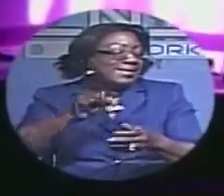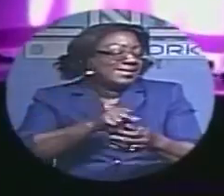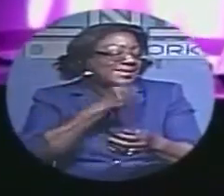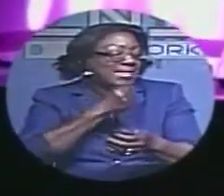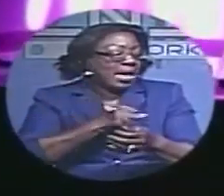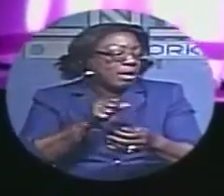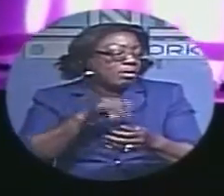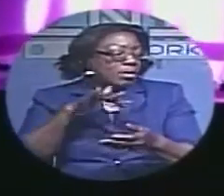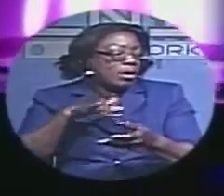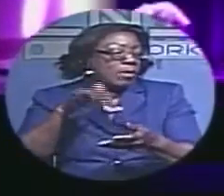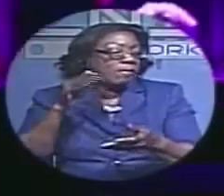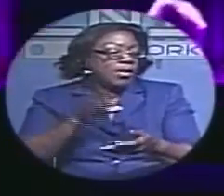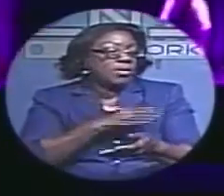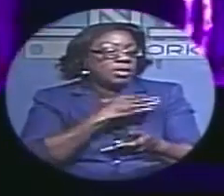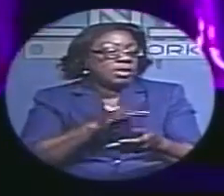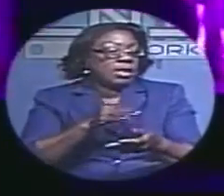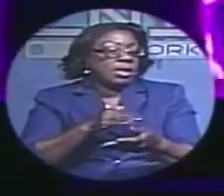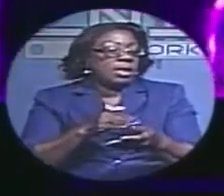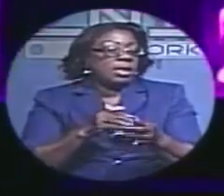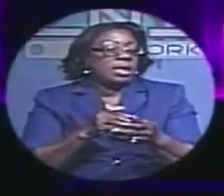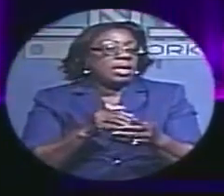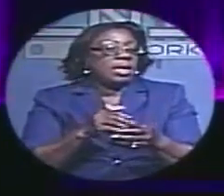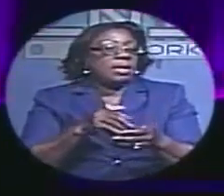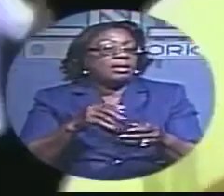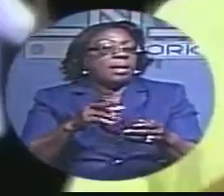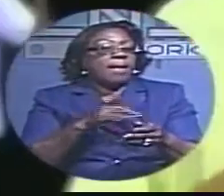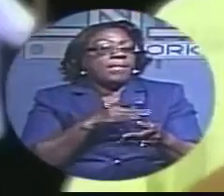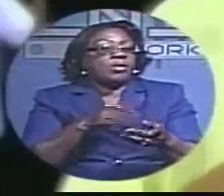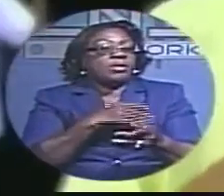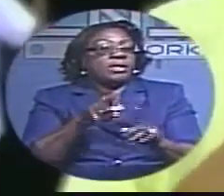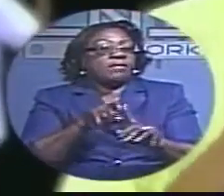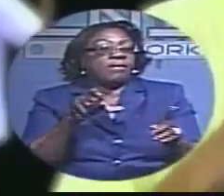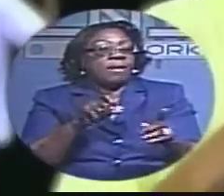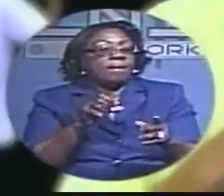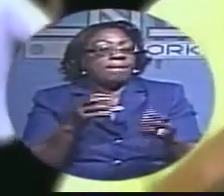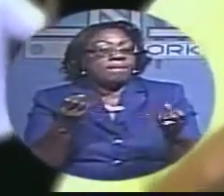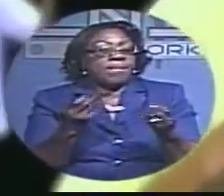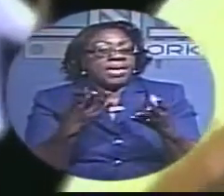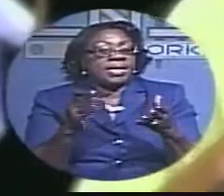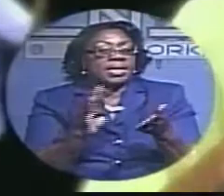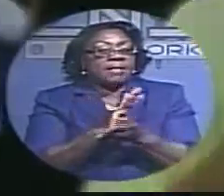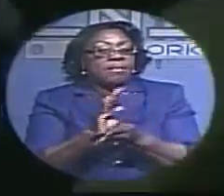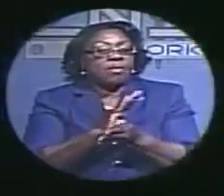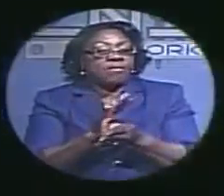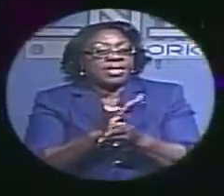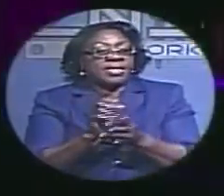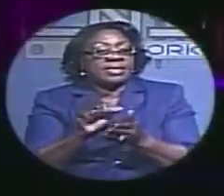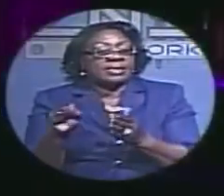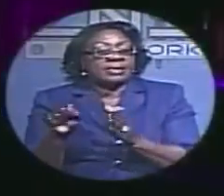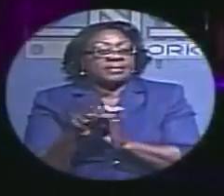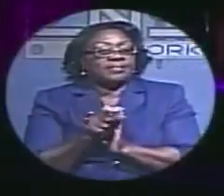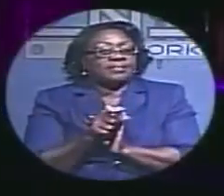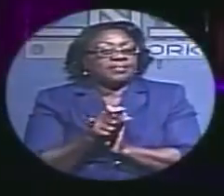Horrors, Dreamgirls, The Lion King, and more. Wait, I was carrying on, we.